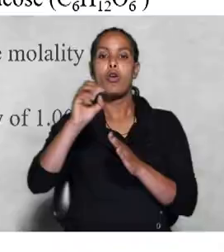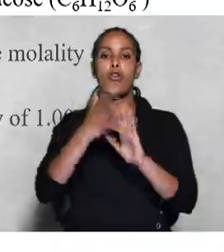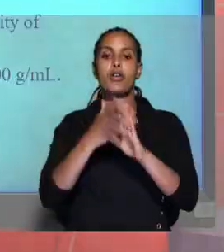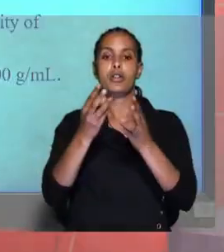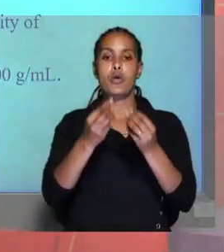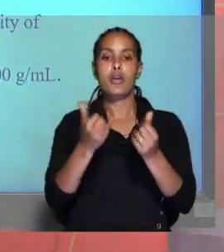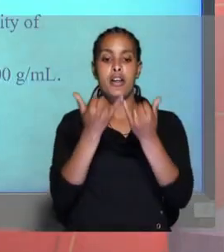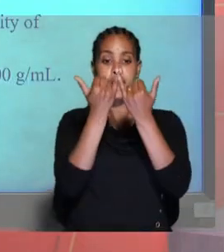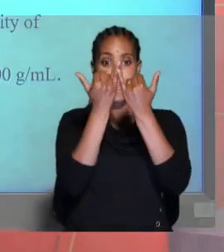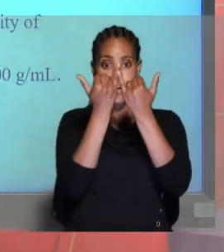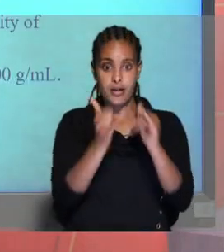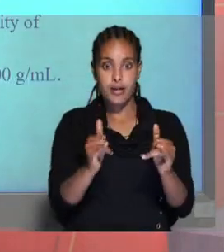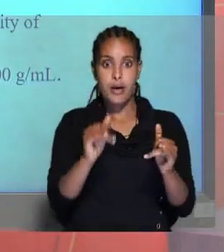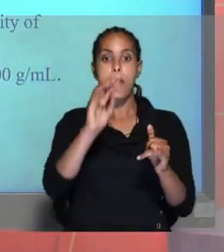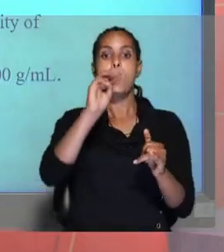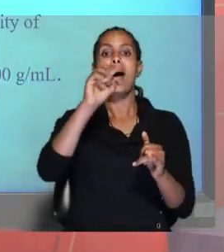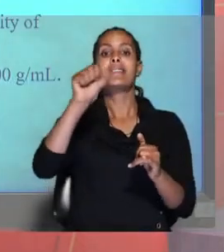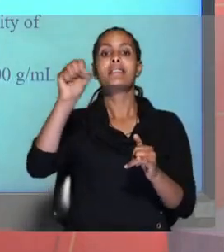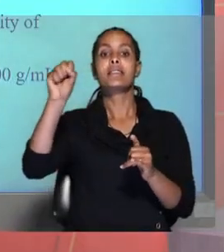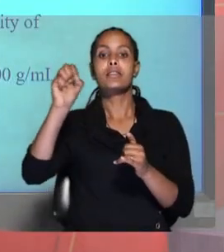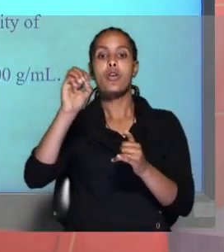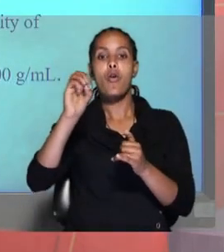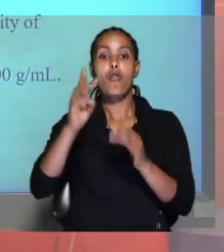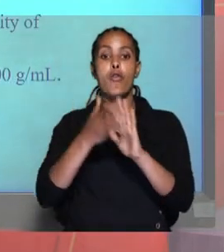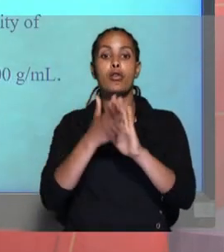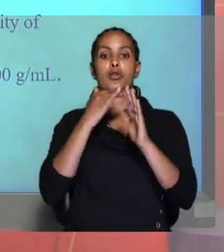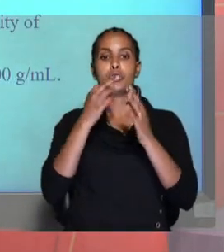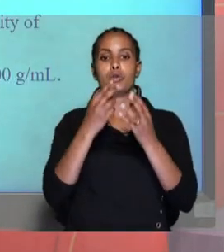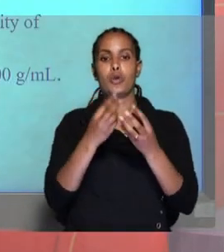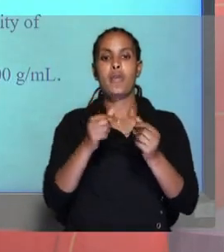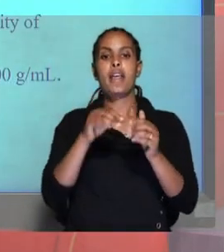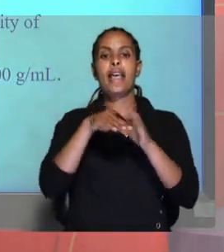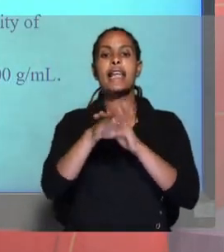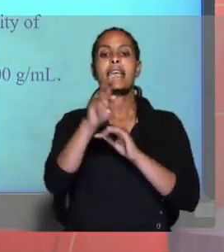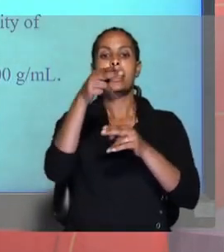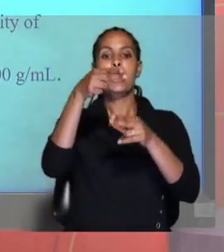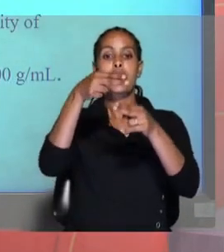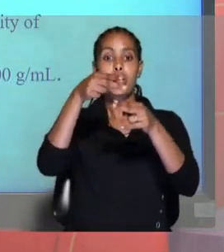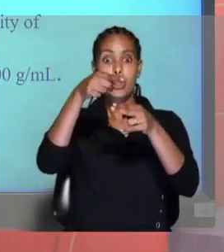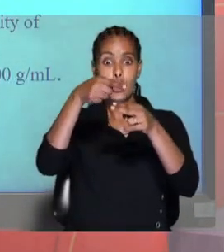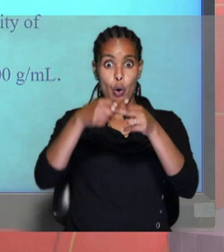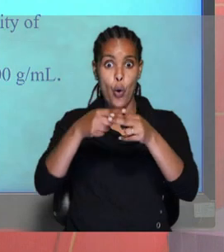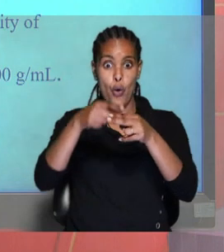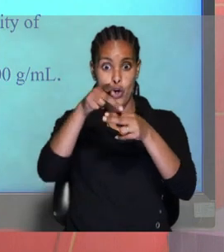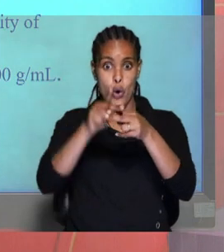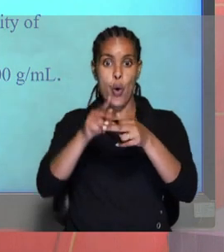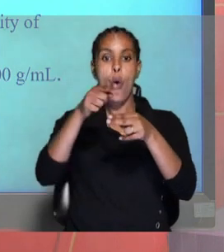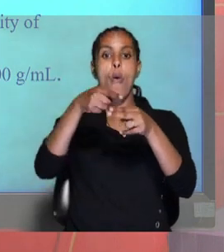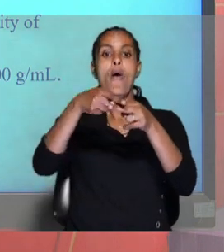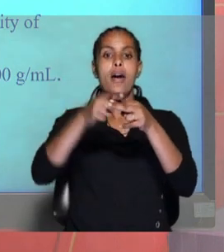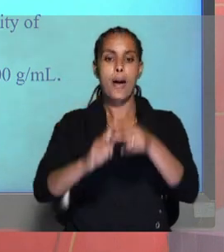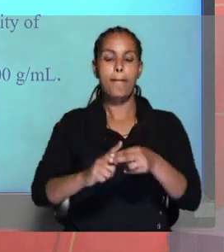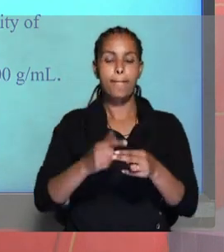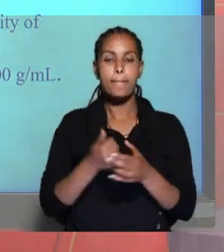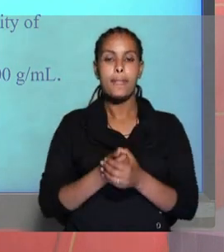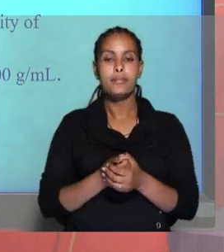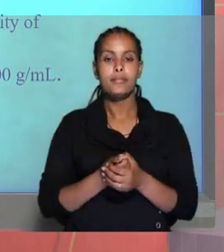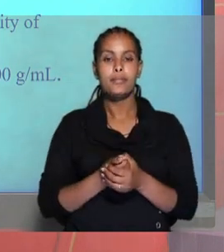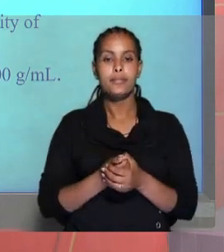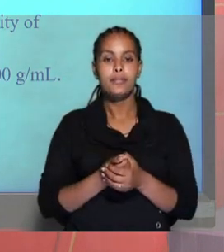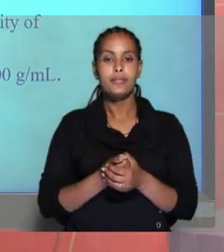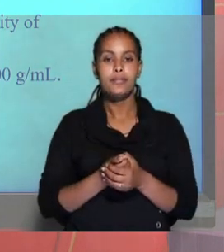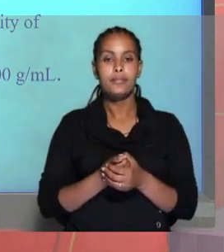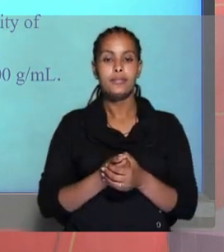solutes divided by mass of solvents in kilogram. Mass of solvent